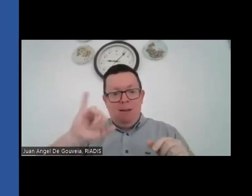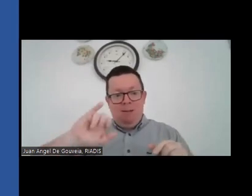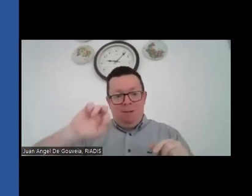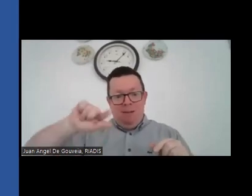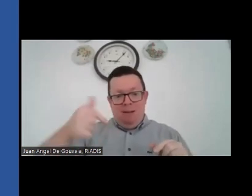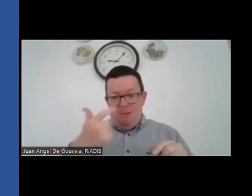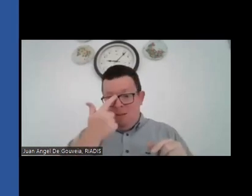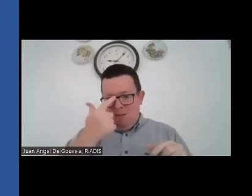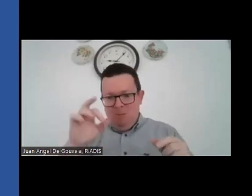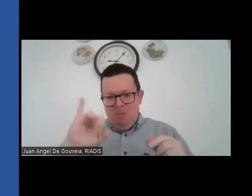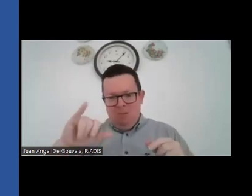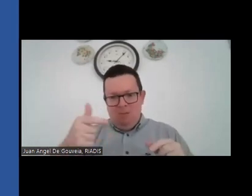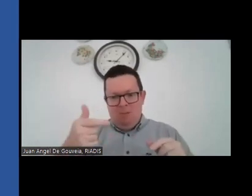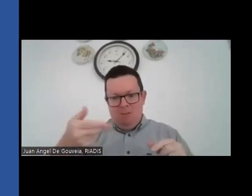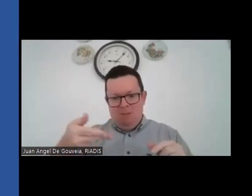UNDRR.